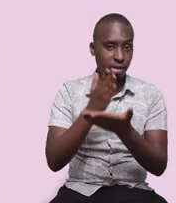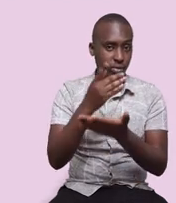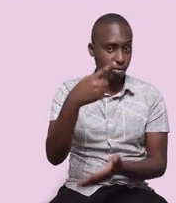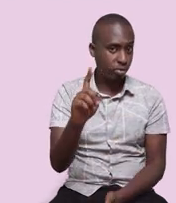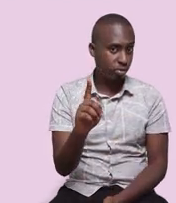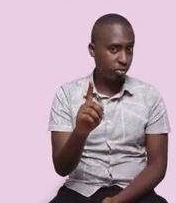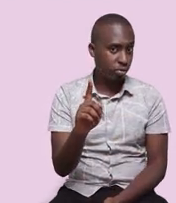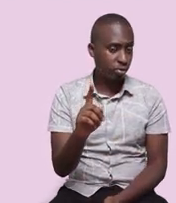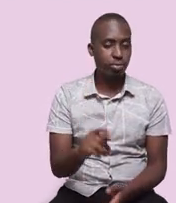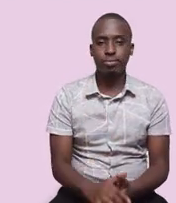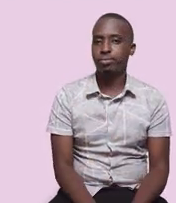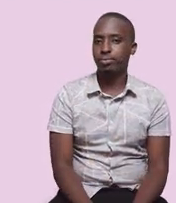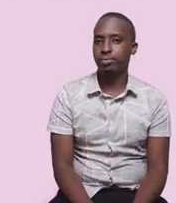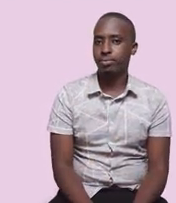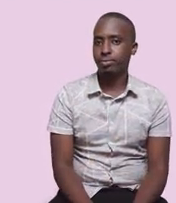correct?